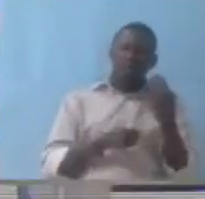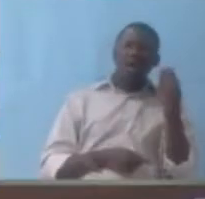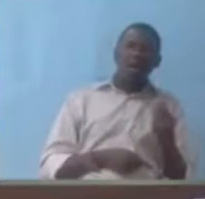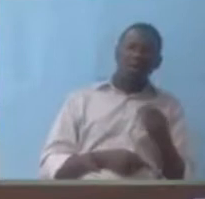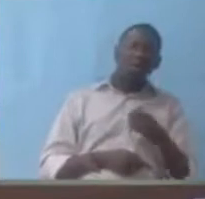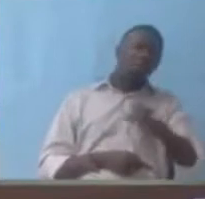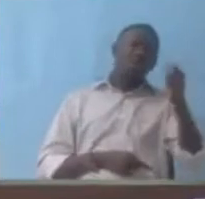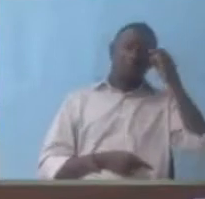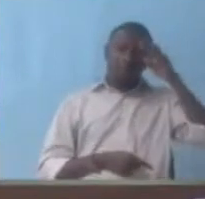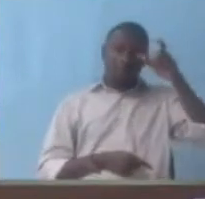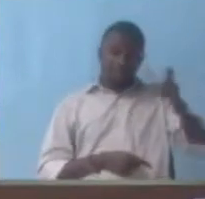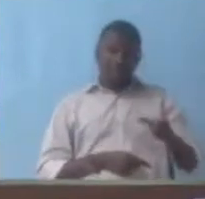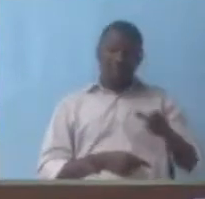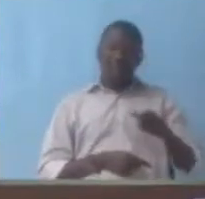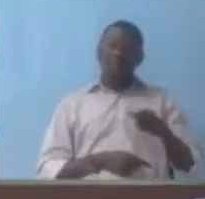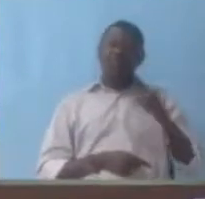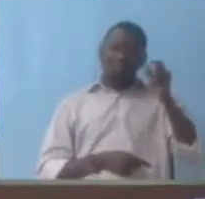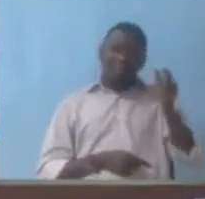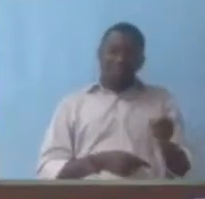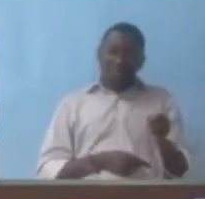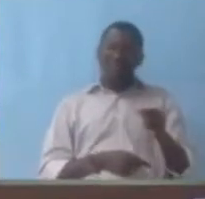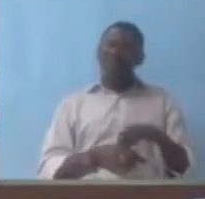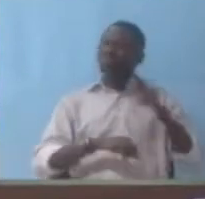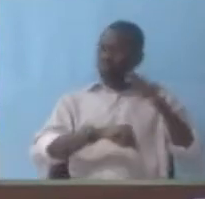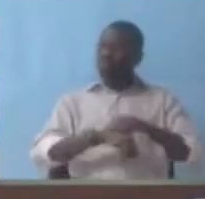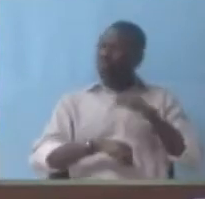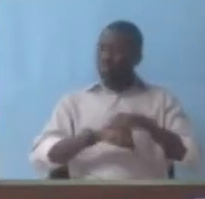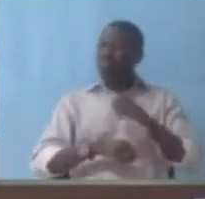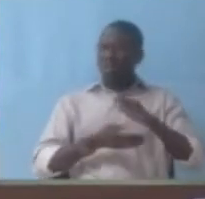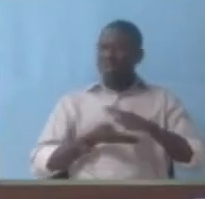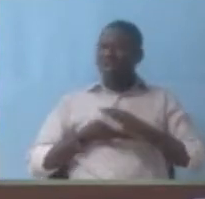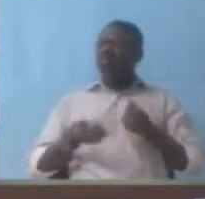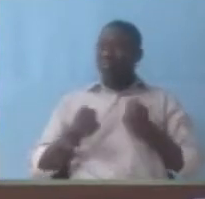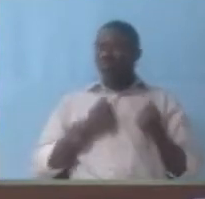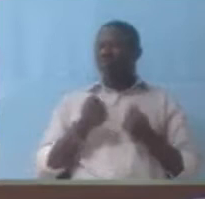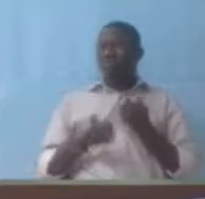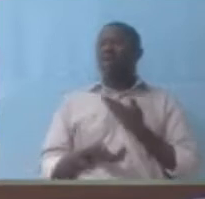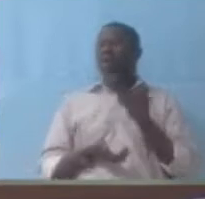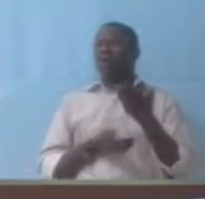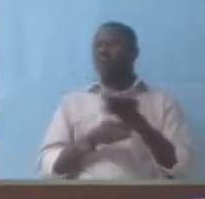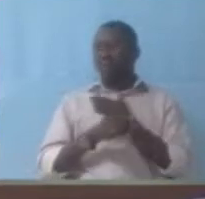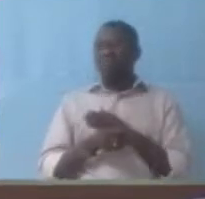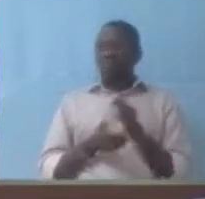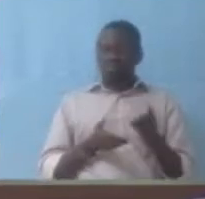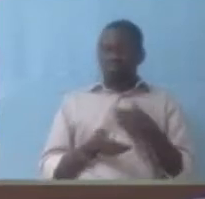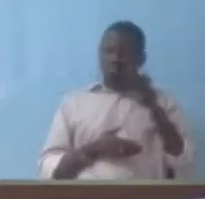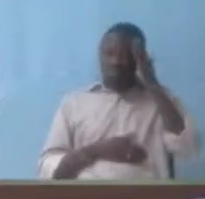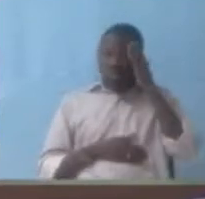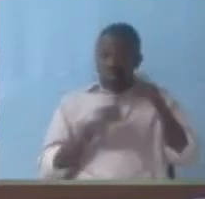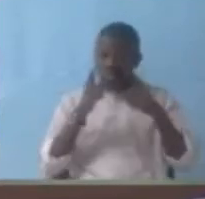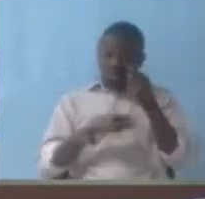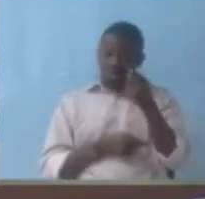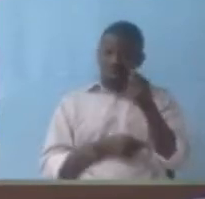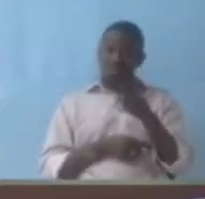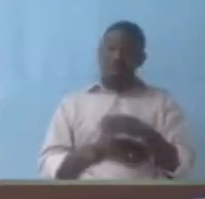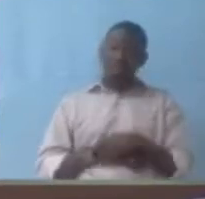time. Ninga bota ni mola ni minister ni ntango bunda nyaronga kotamo molke murake sindidu lakil o kayla o nyantu tinya fo yala na fo hadama